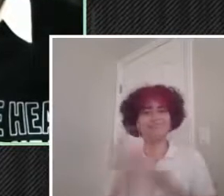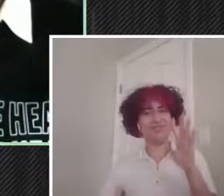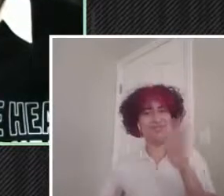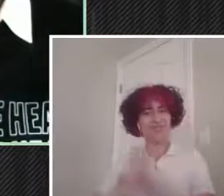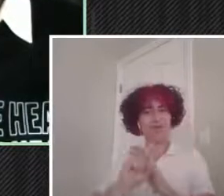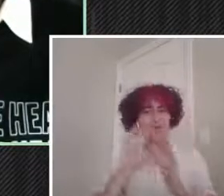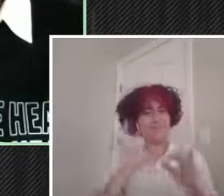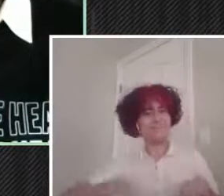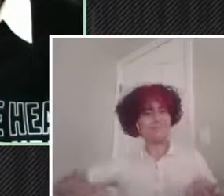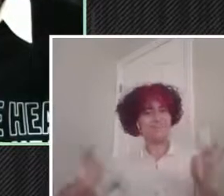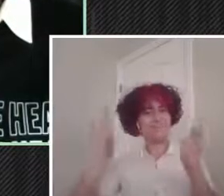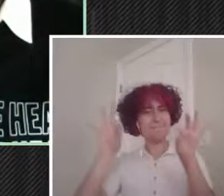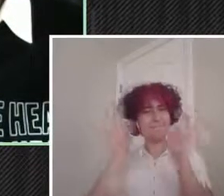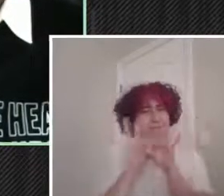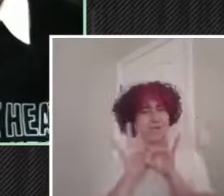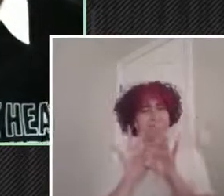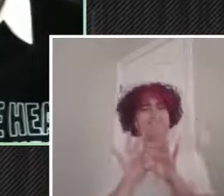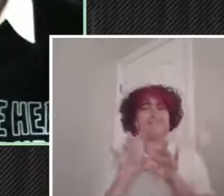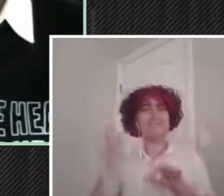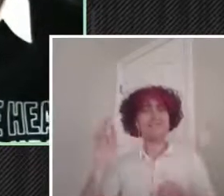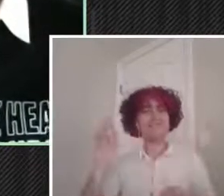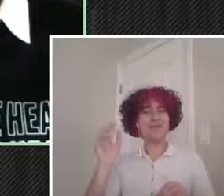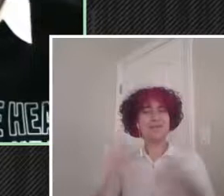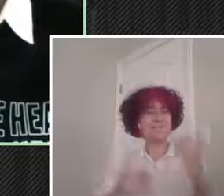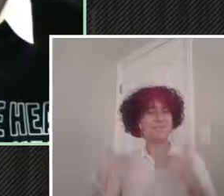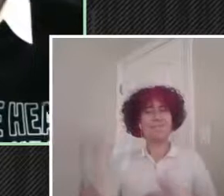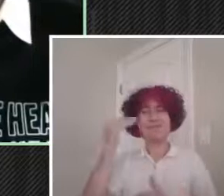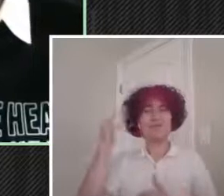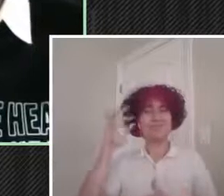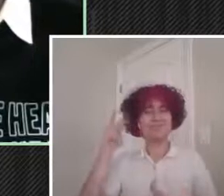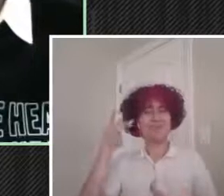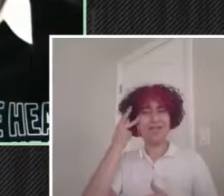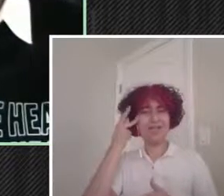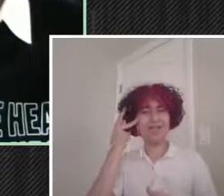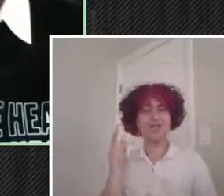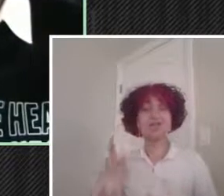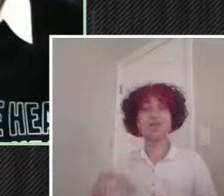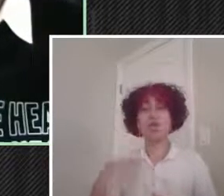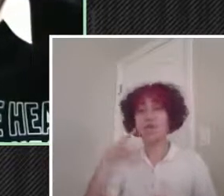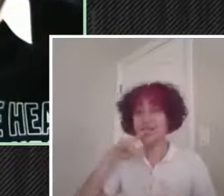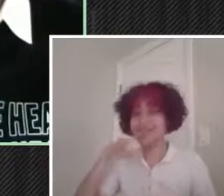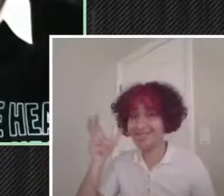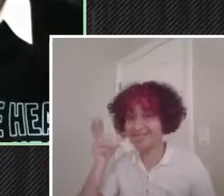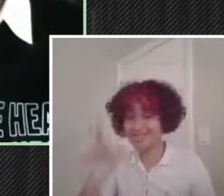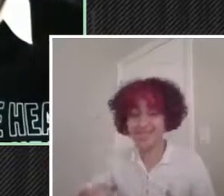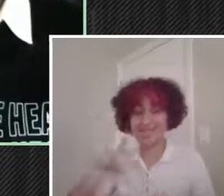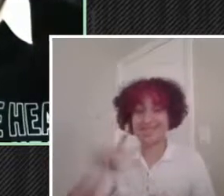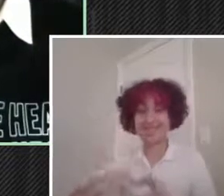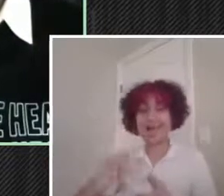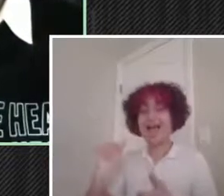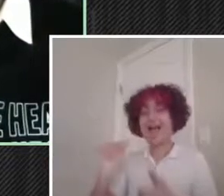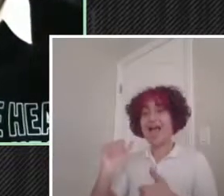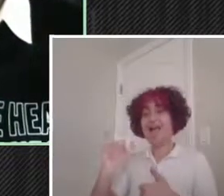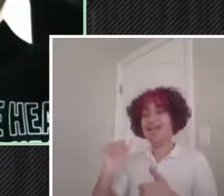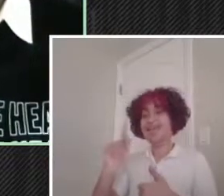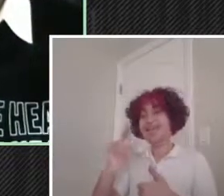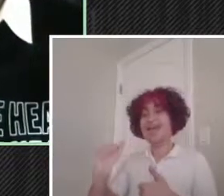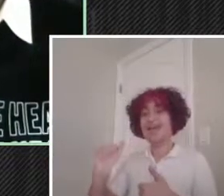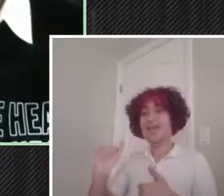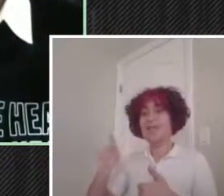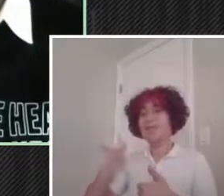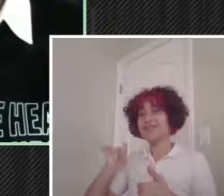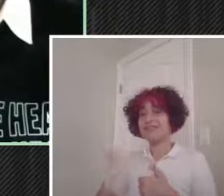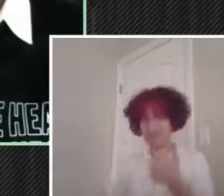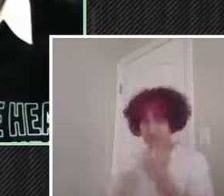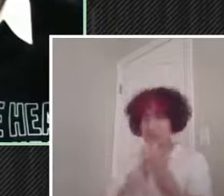Now, y'all listen to this lineup. Doug Jones for Senate, Ayanna Pressley for Congress, Elizabeth Warren